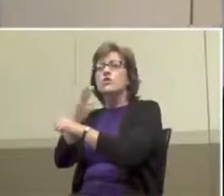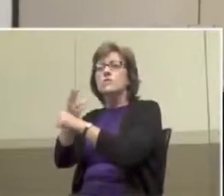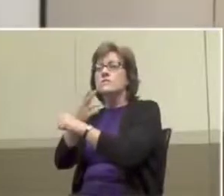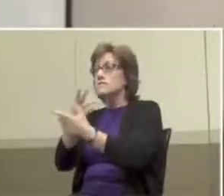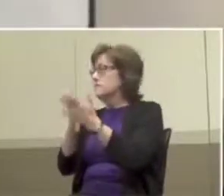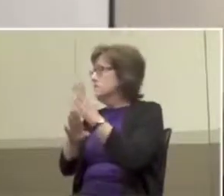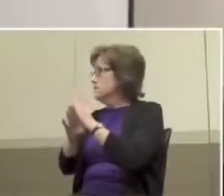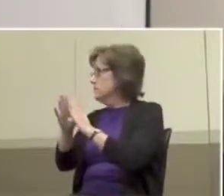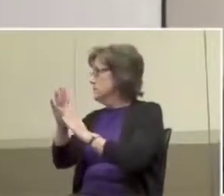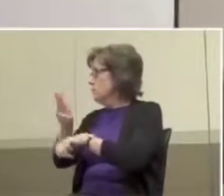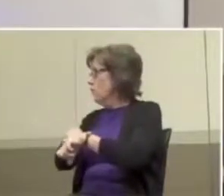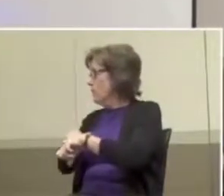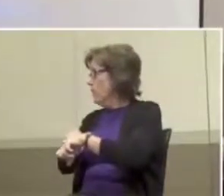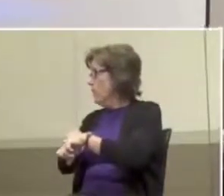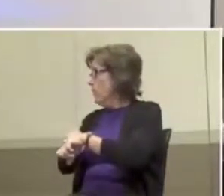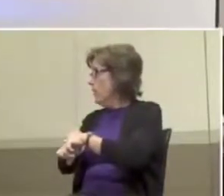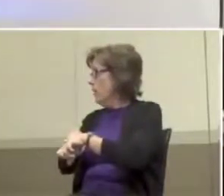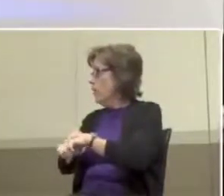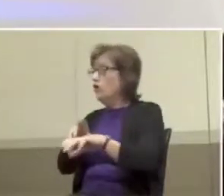Active resistance.